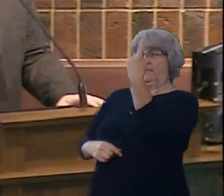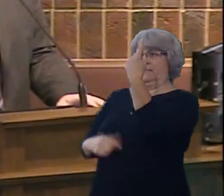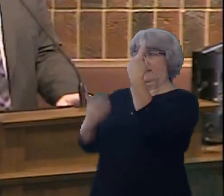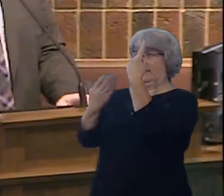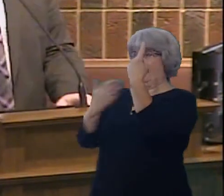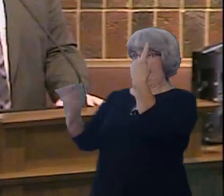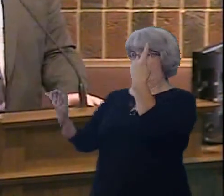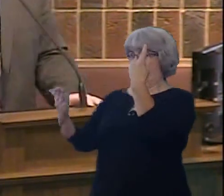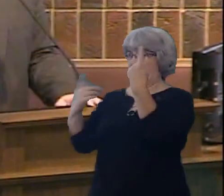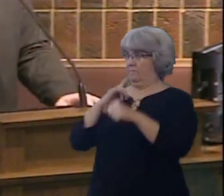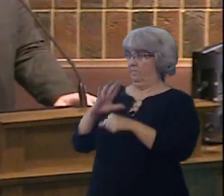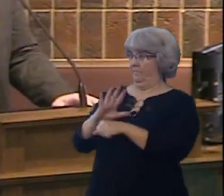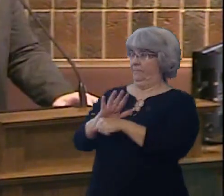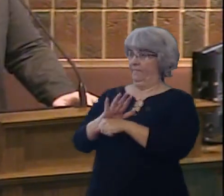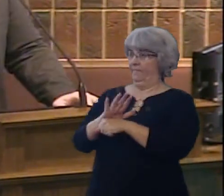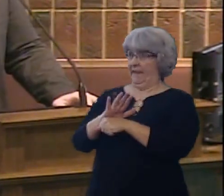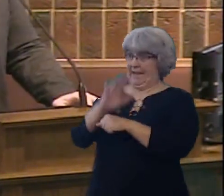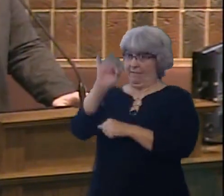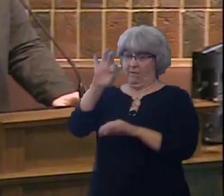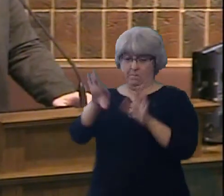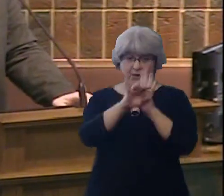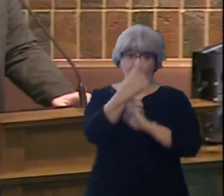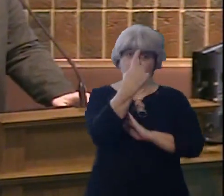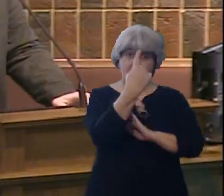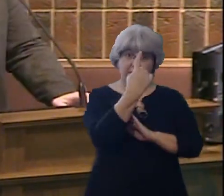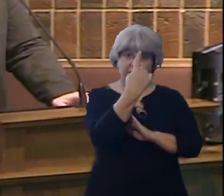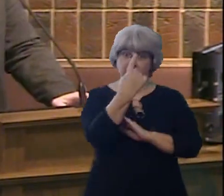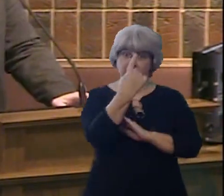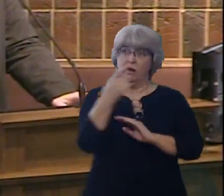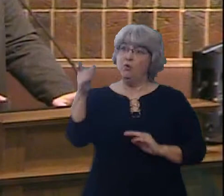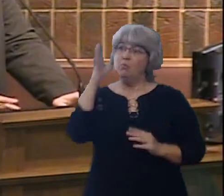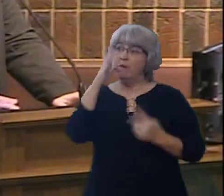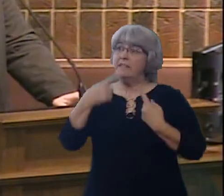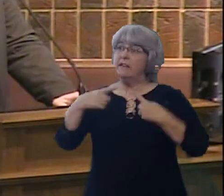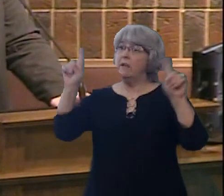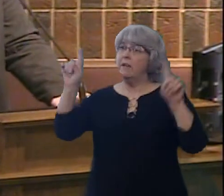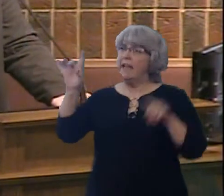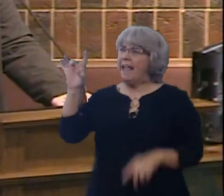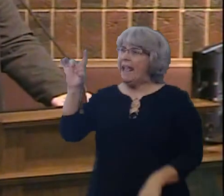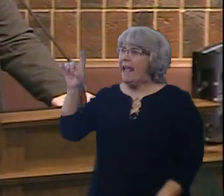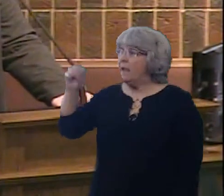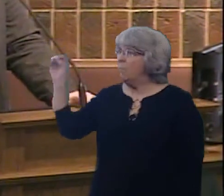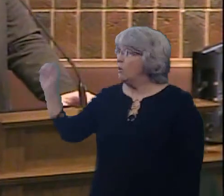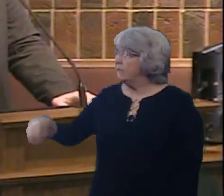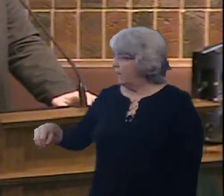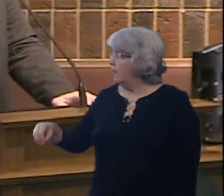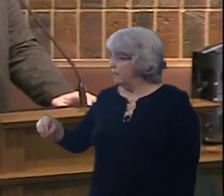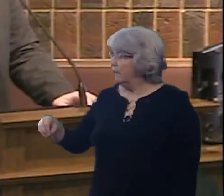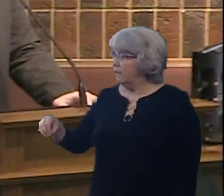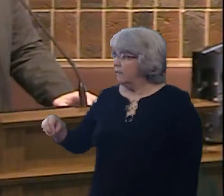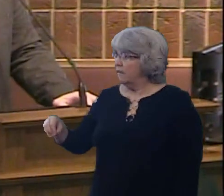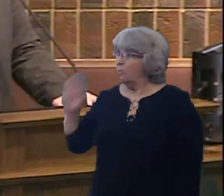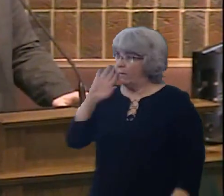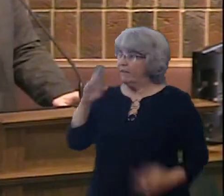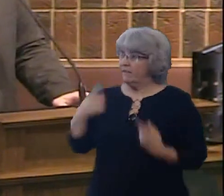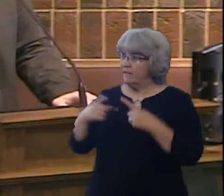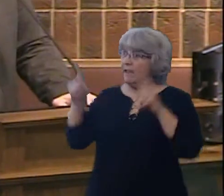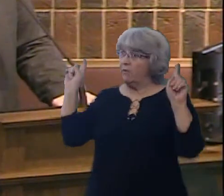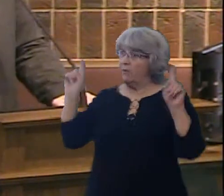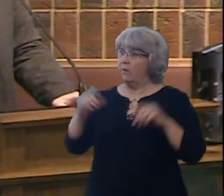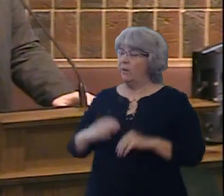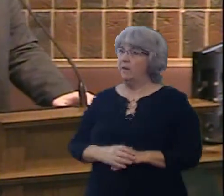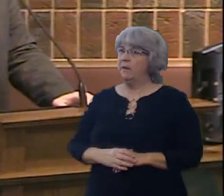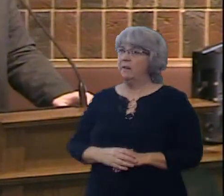it has over an 80% success rate. So his example was, if I say, I want you to be able